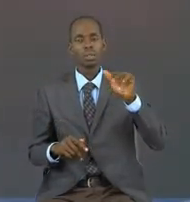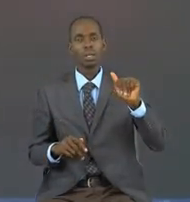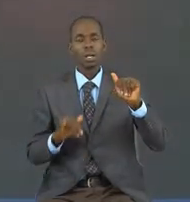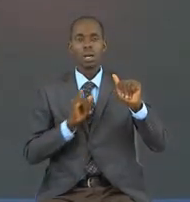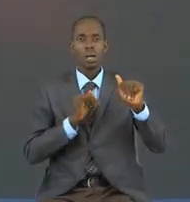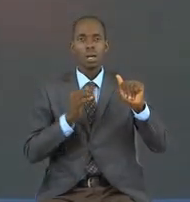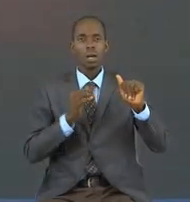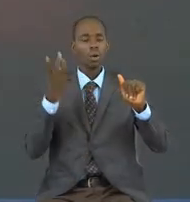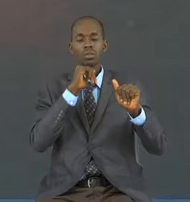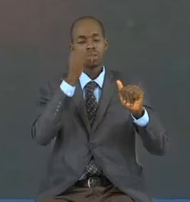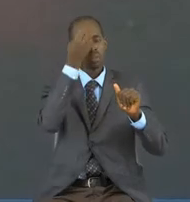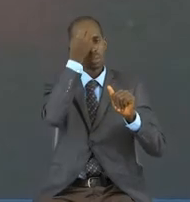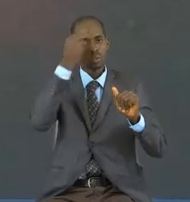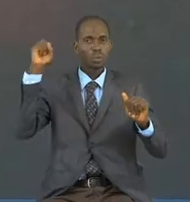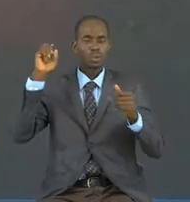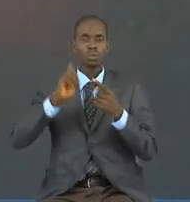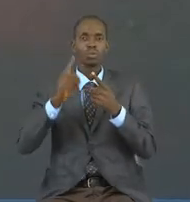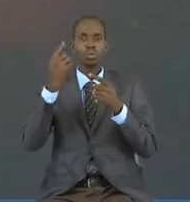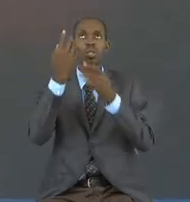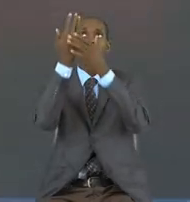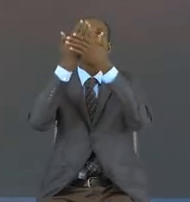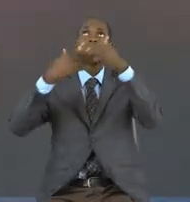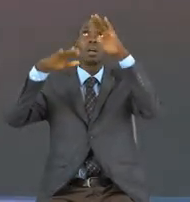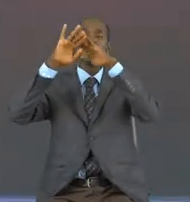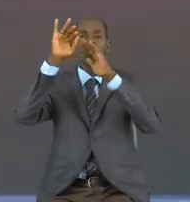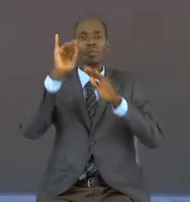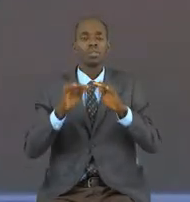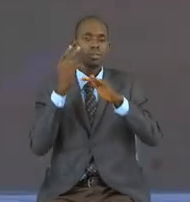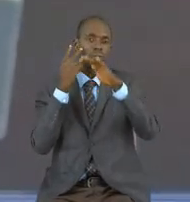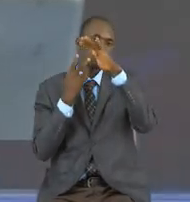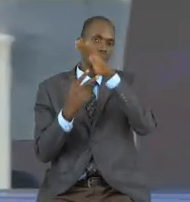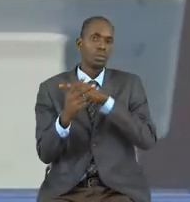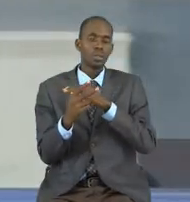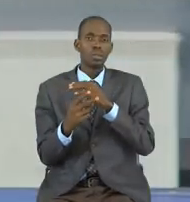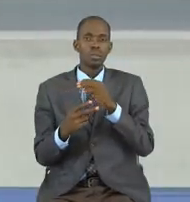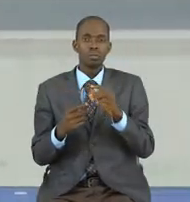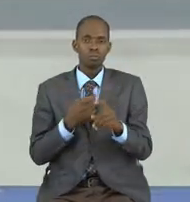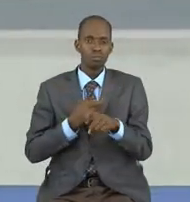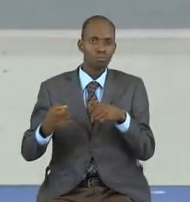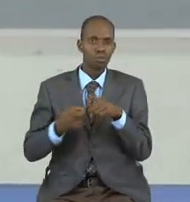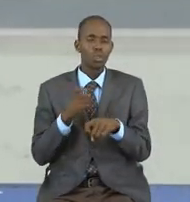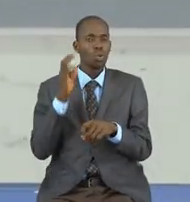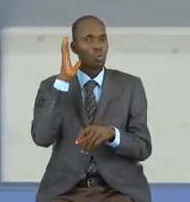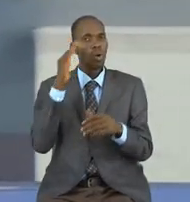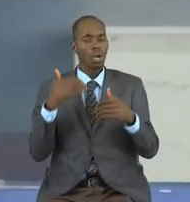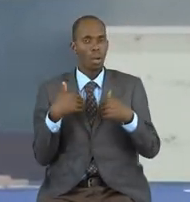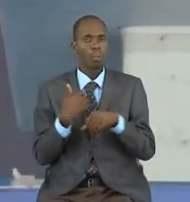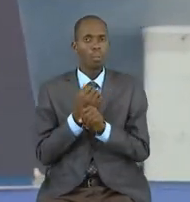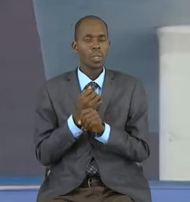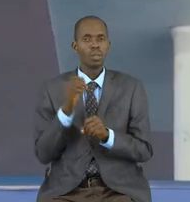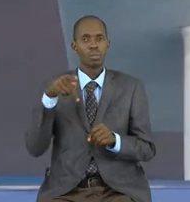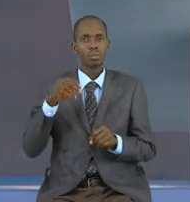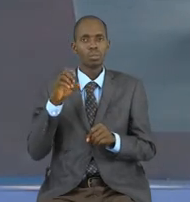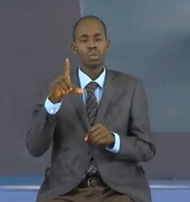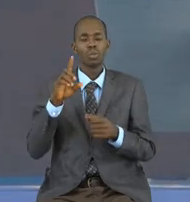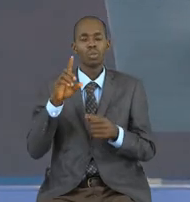the heavenly vision. Persecution could have made him disobey the heavenly vision, and